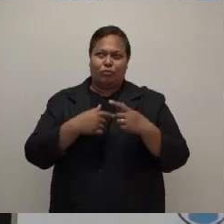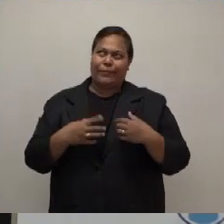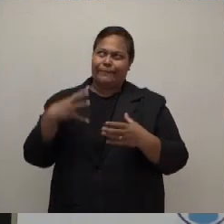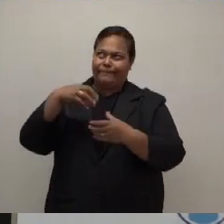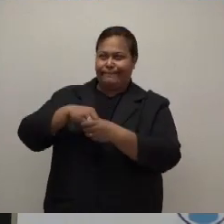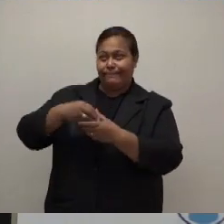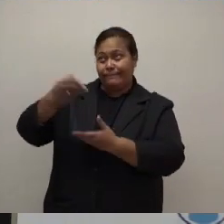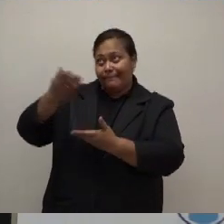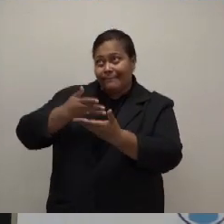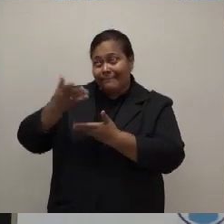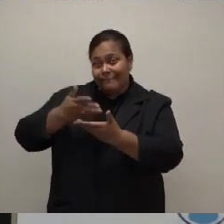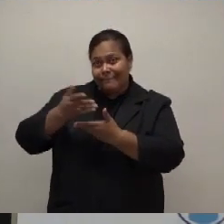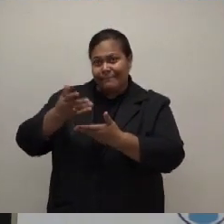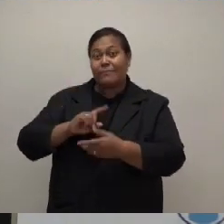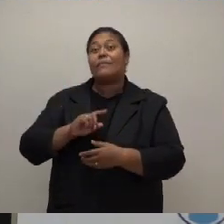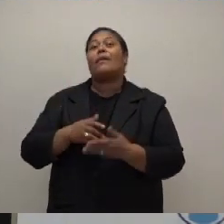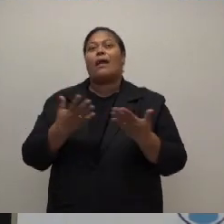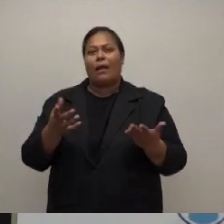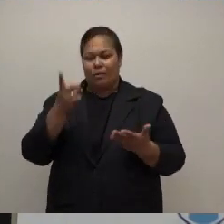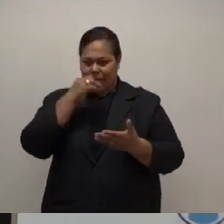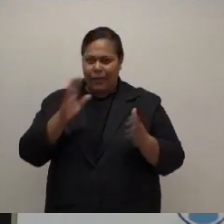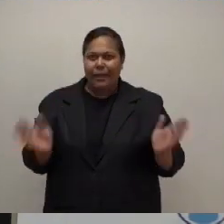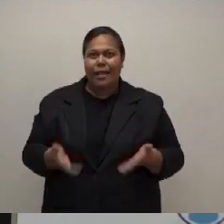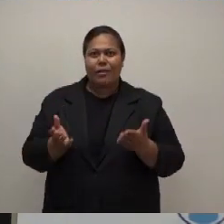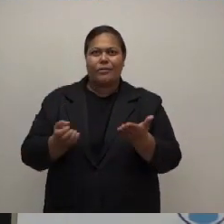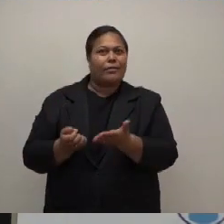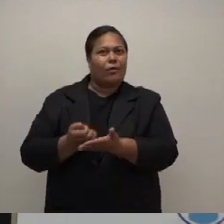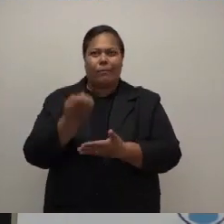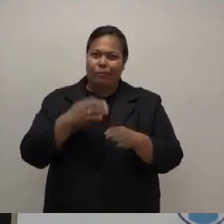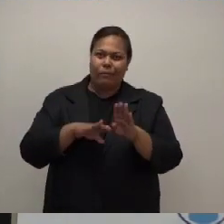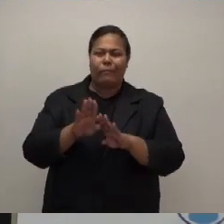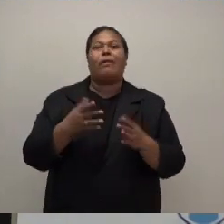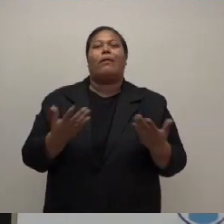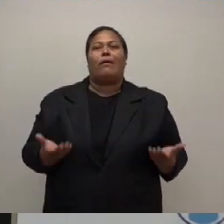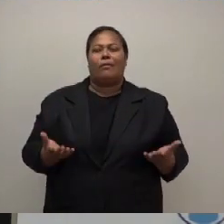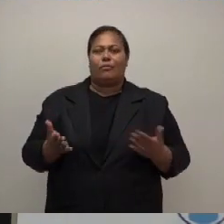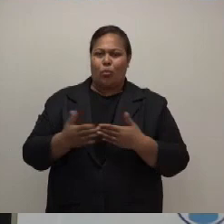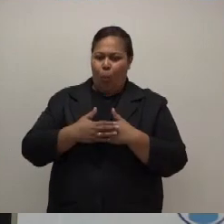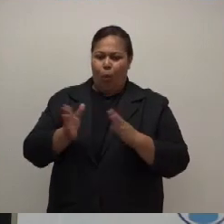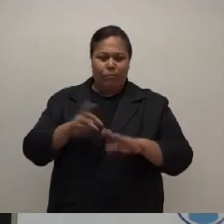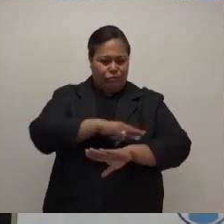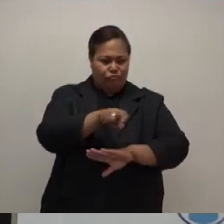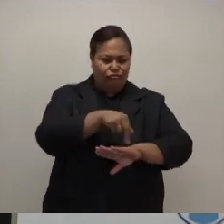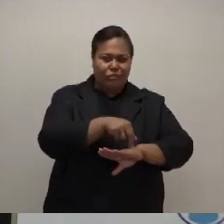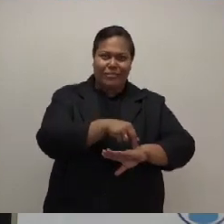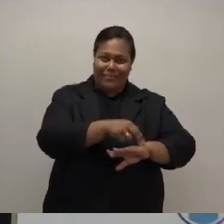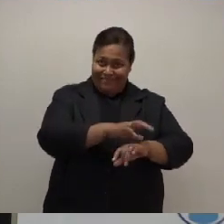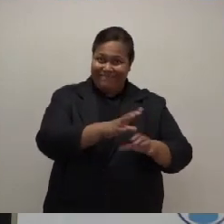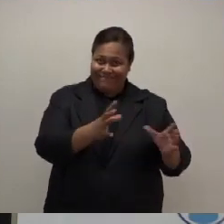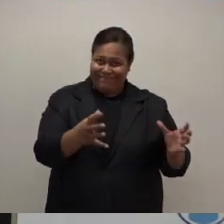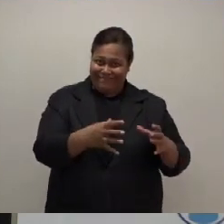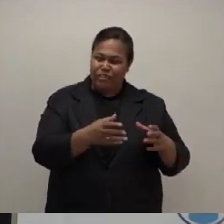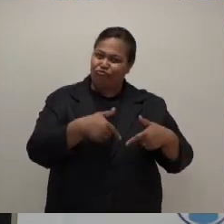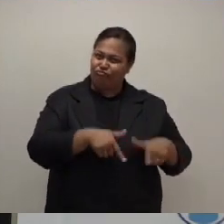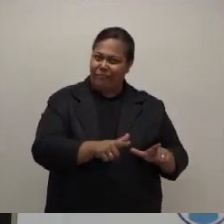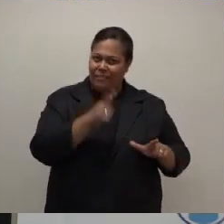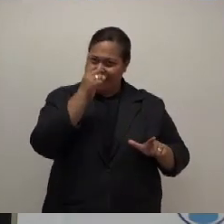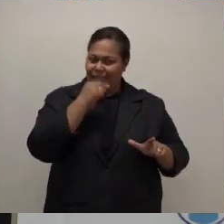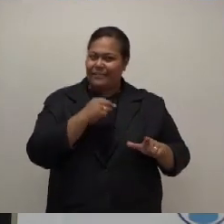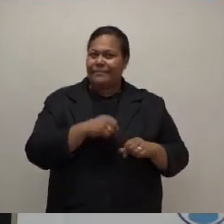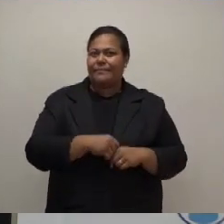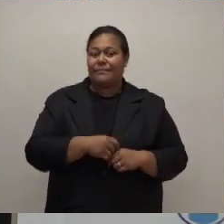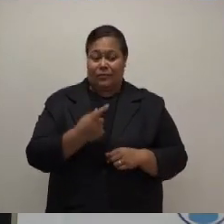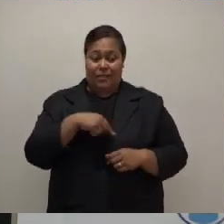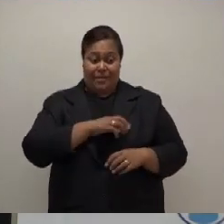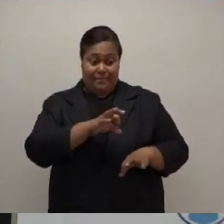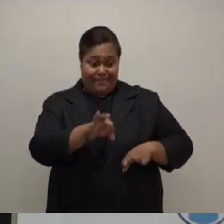about spurring economic recovery through the reopening of regional travel. To lay the groundwork for integrated